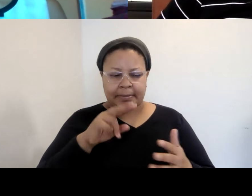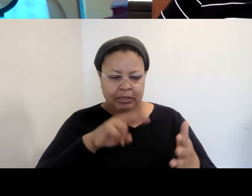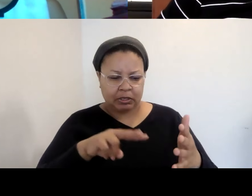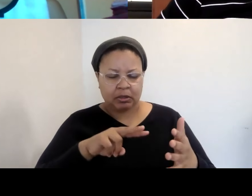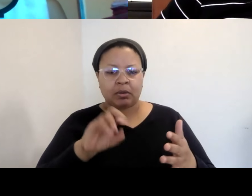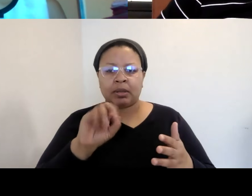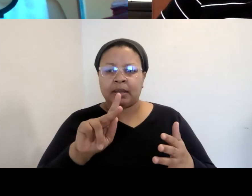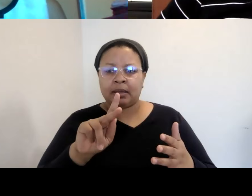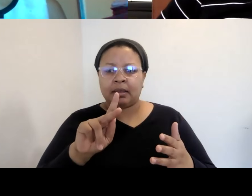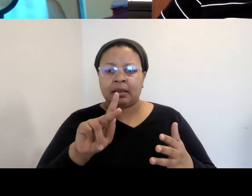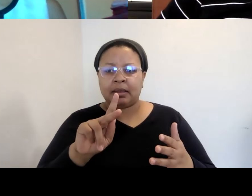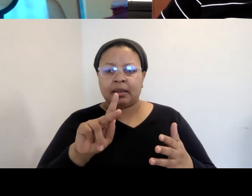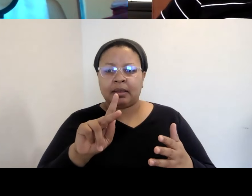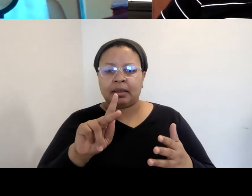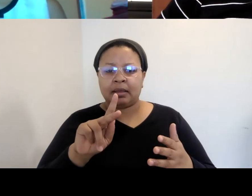okay.